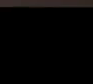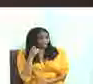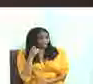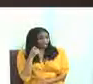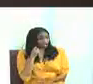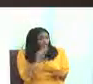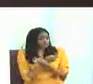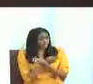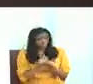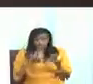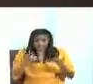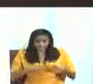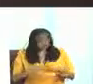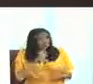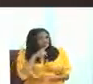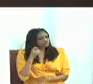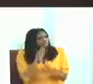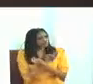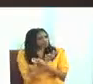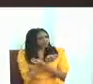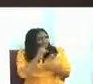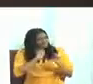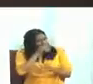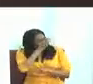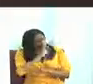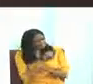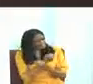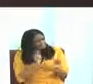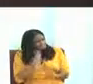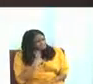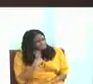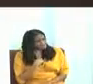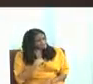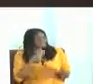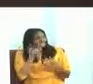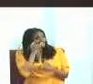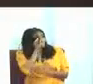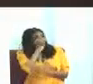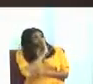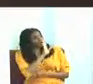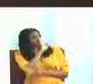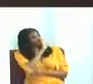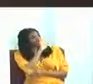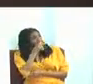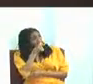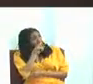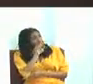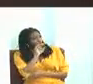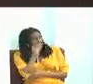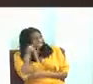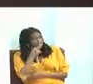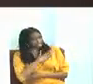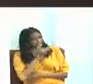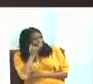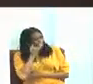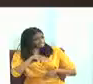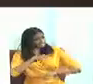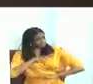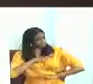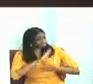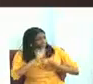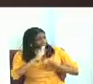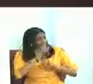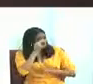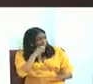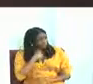bone. Can I be saved? I mean, is God's grace as sufficient for me as